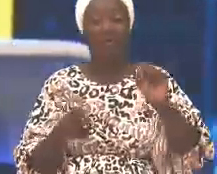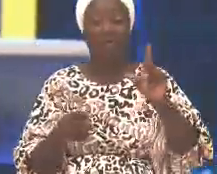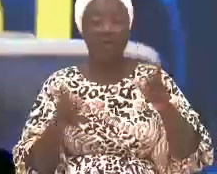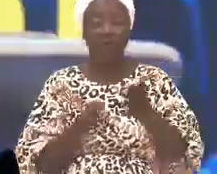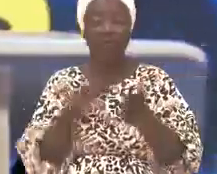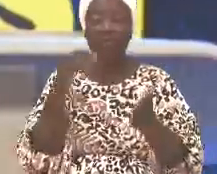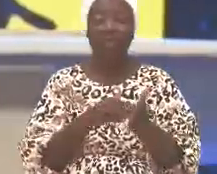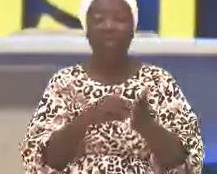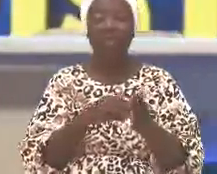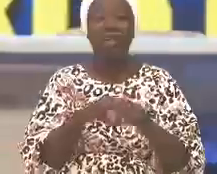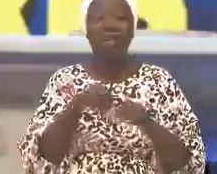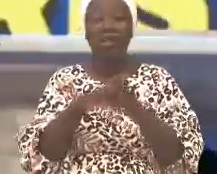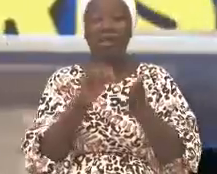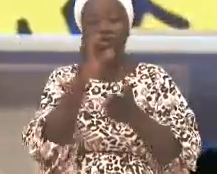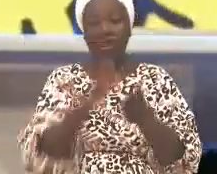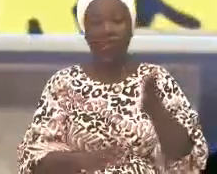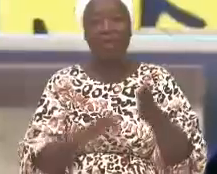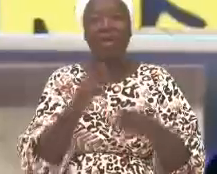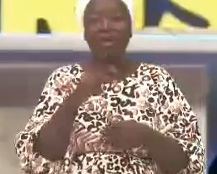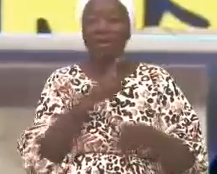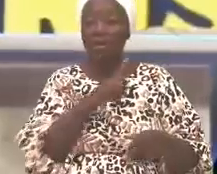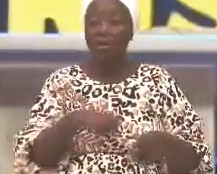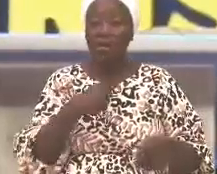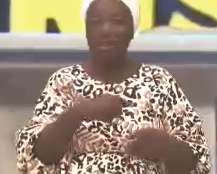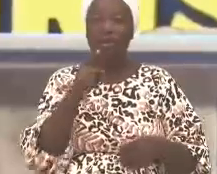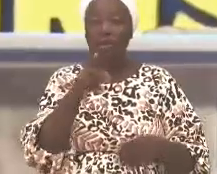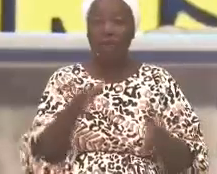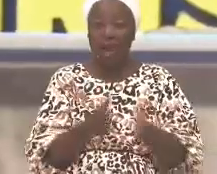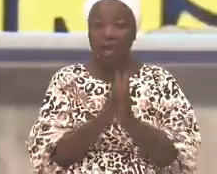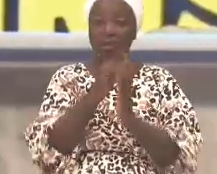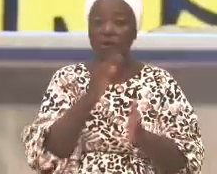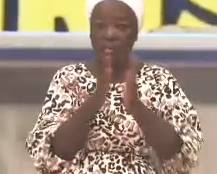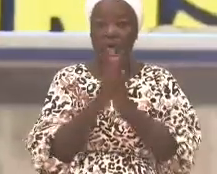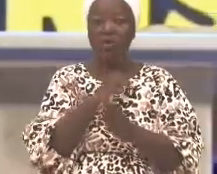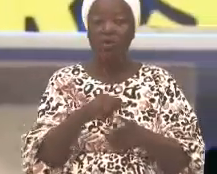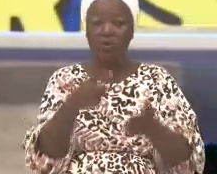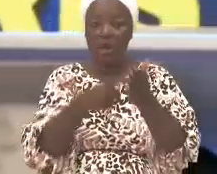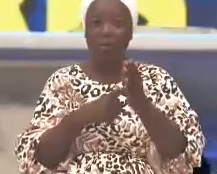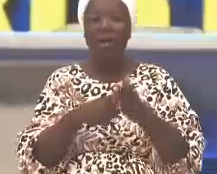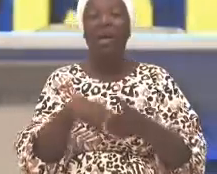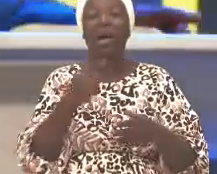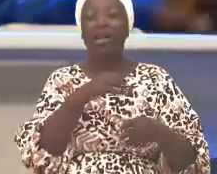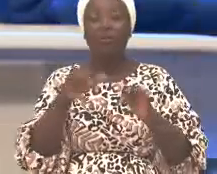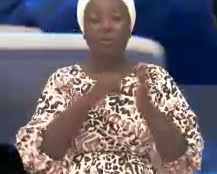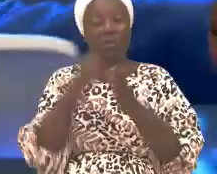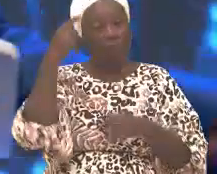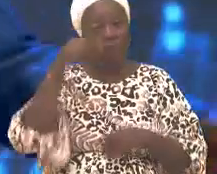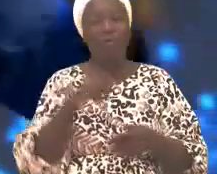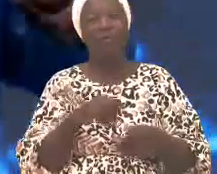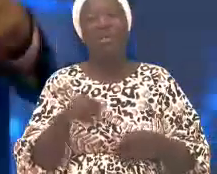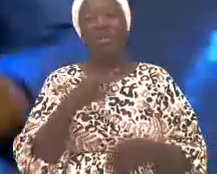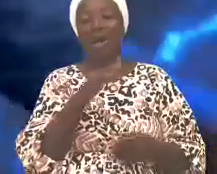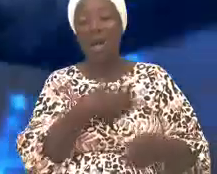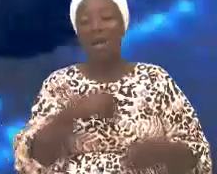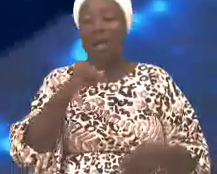will inquire, you will ask, you will pray, you'll demand, and he'll do it for you in verse 11. And I